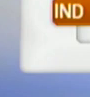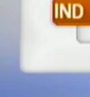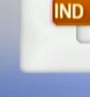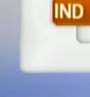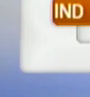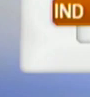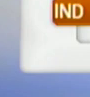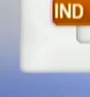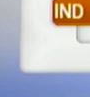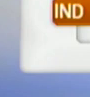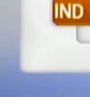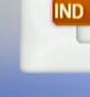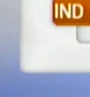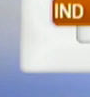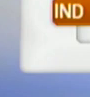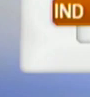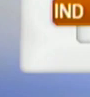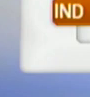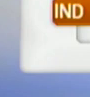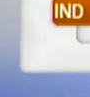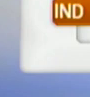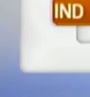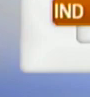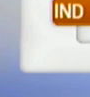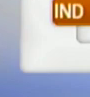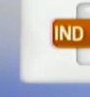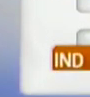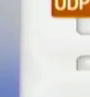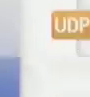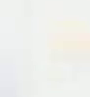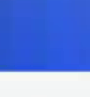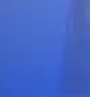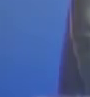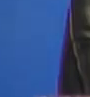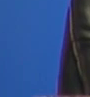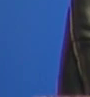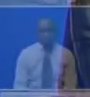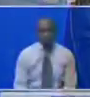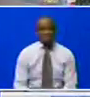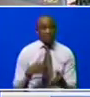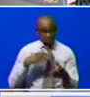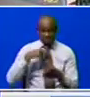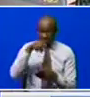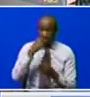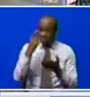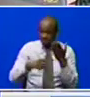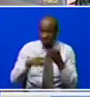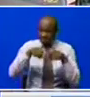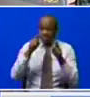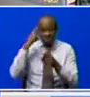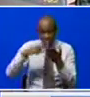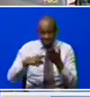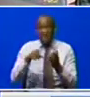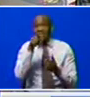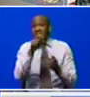Macron, and Emmanuel Macron is the same now, way, isn't he's, he? I he's mean, like he's at 30%. And, yes, he has yes. tanked yeah. totally. And people are thinking to themselves, the where